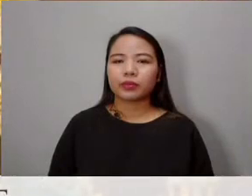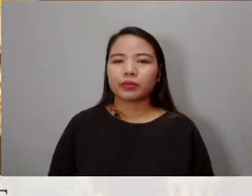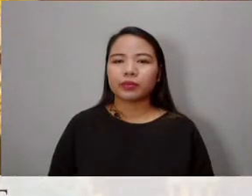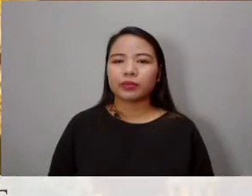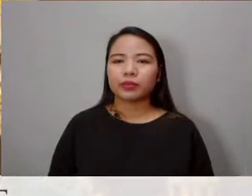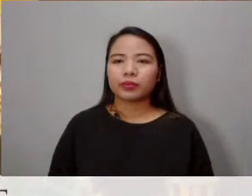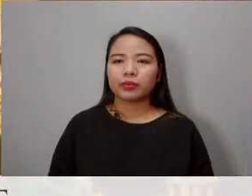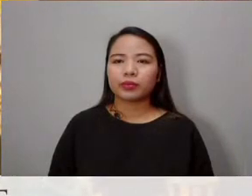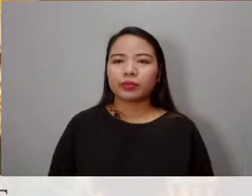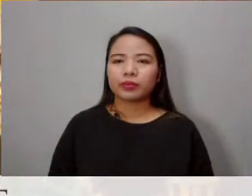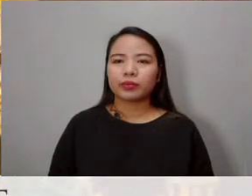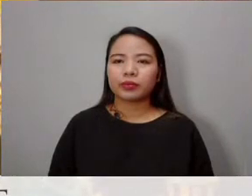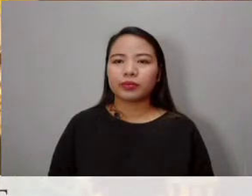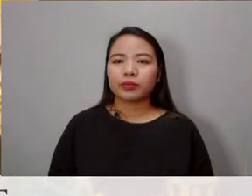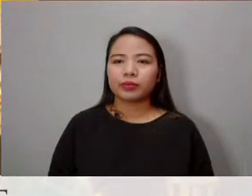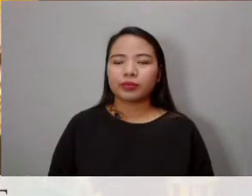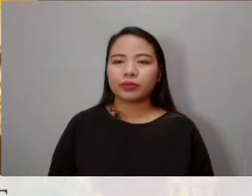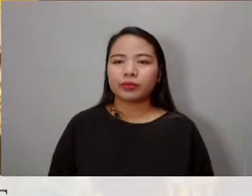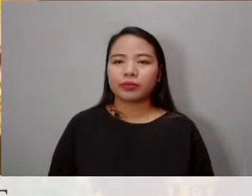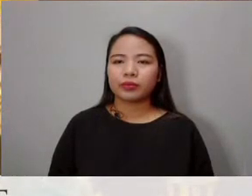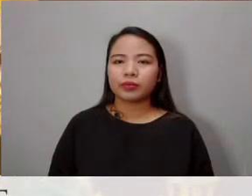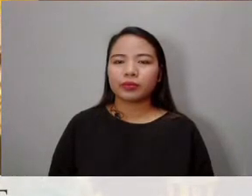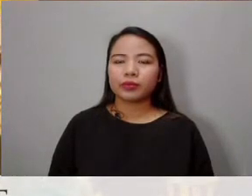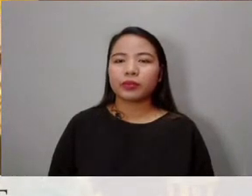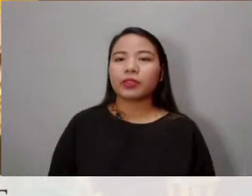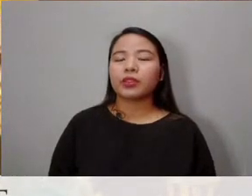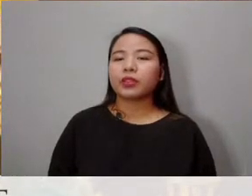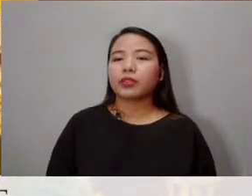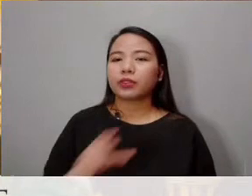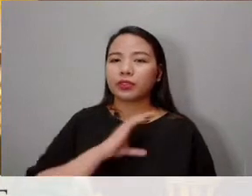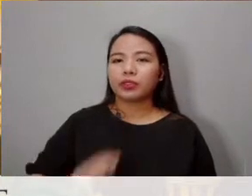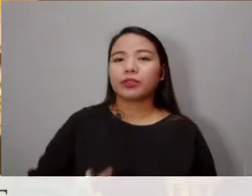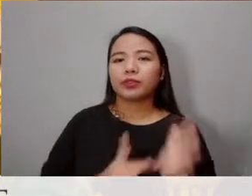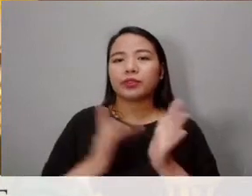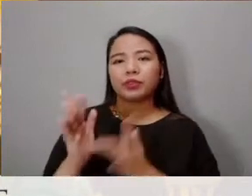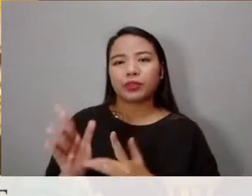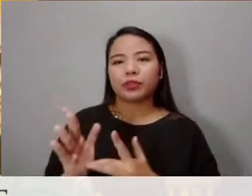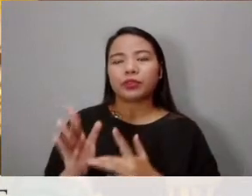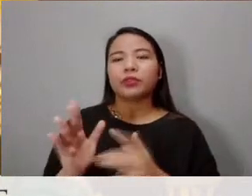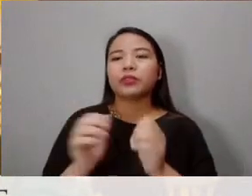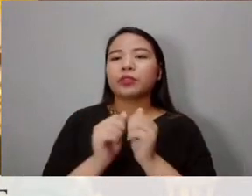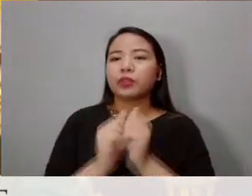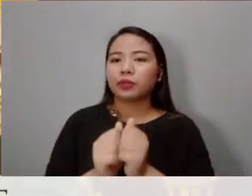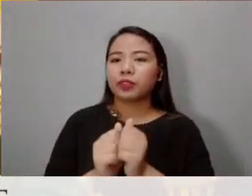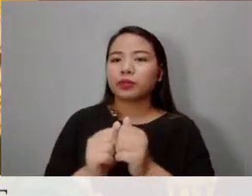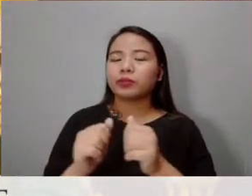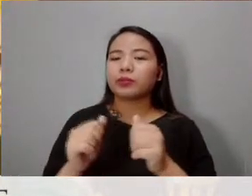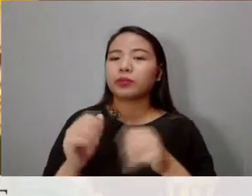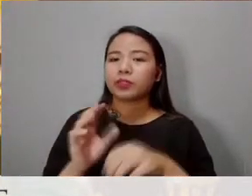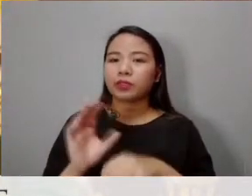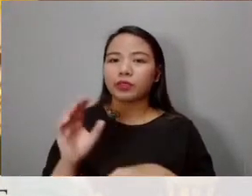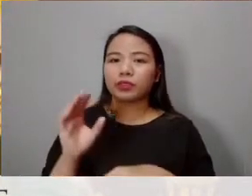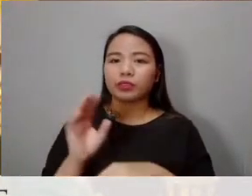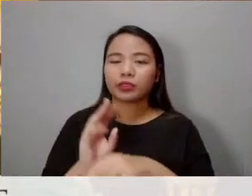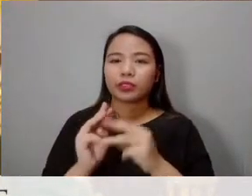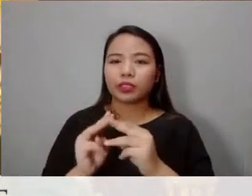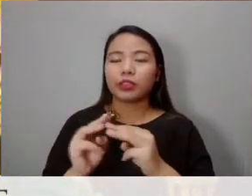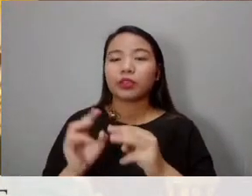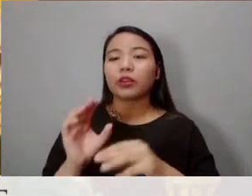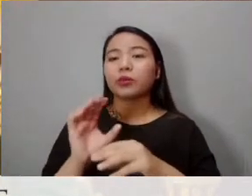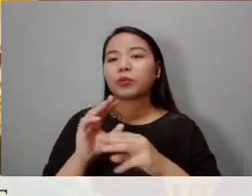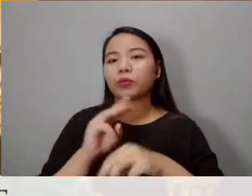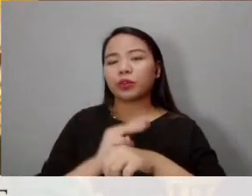Peace in Christ Jesus. In behalf of the monastic community, I would like to thank our